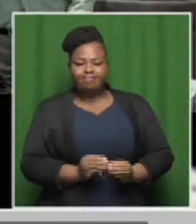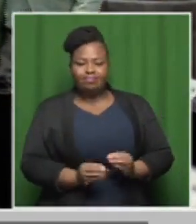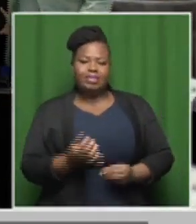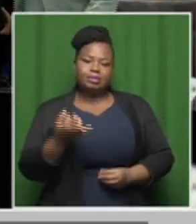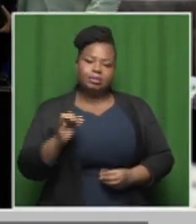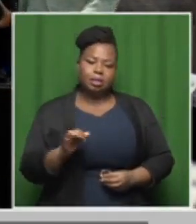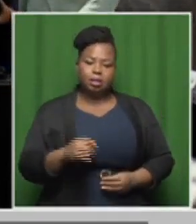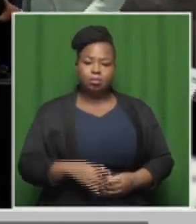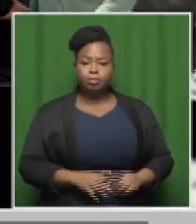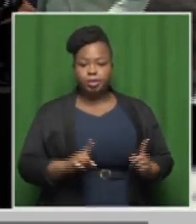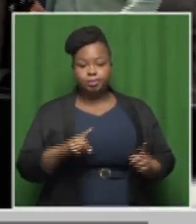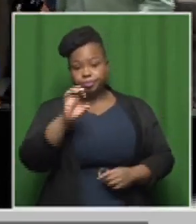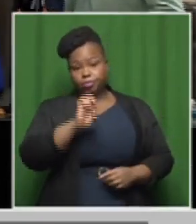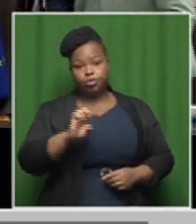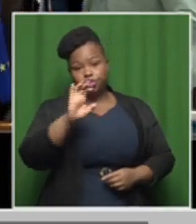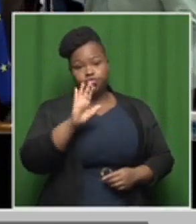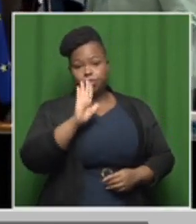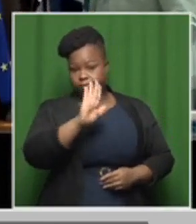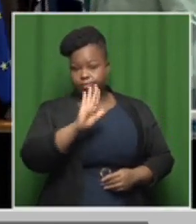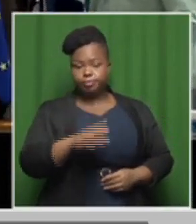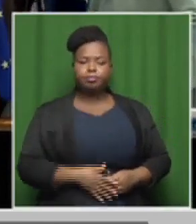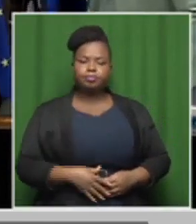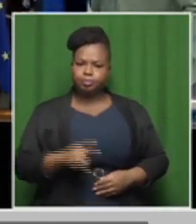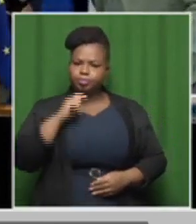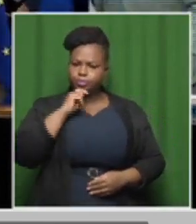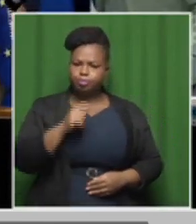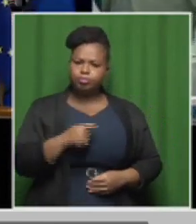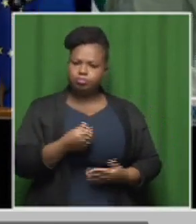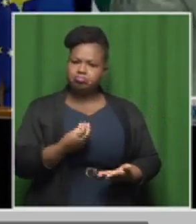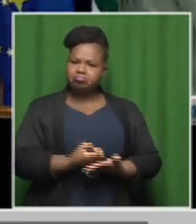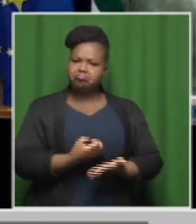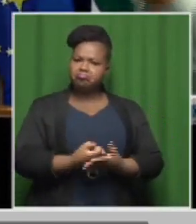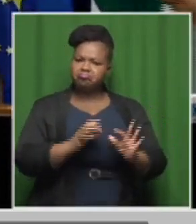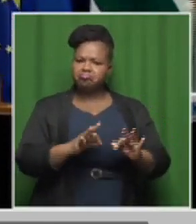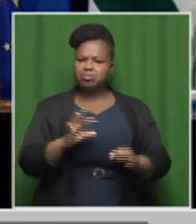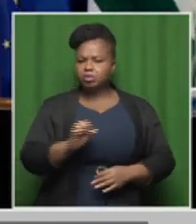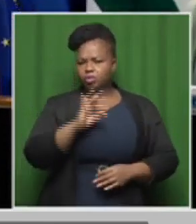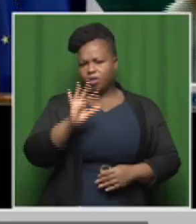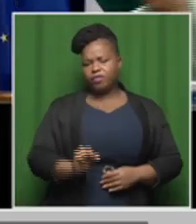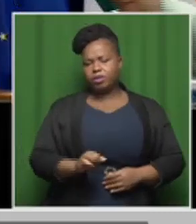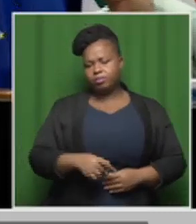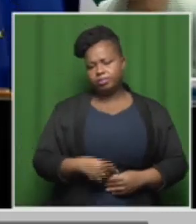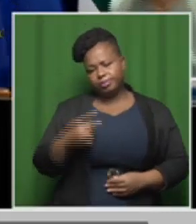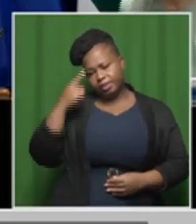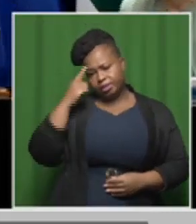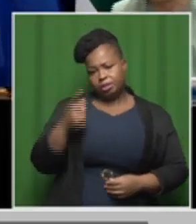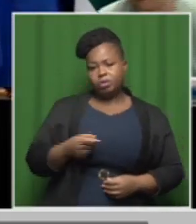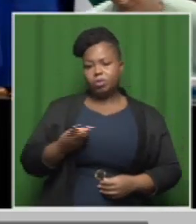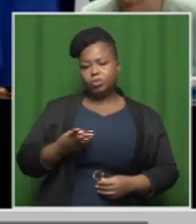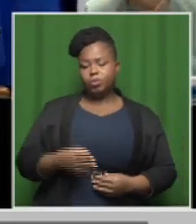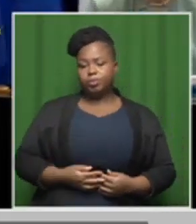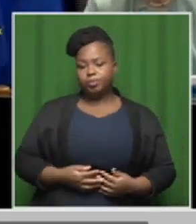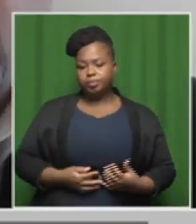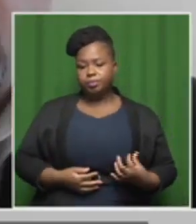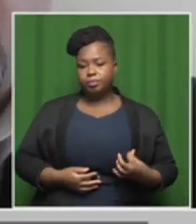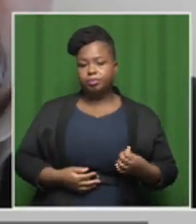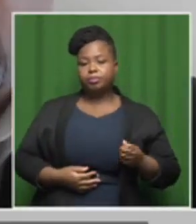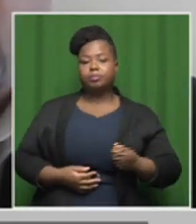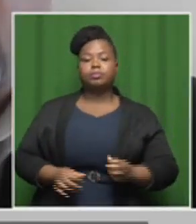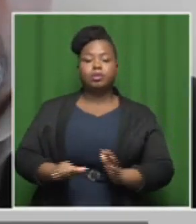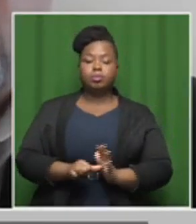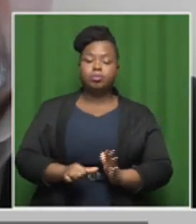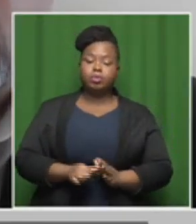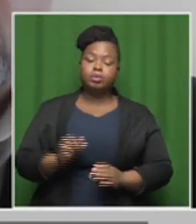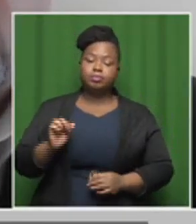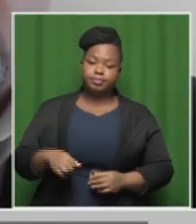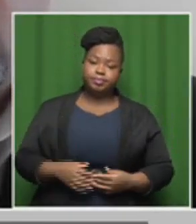yes, Europe is a very lucrative and attractive market for South Africa, and I think the other way around as well. Very importantly.